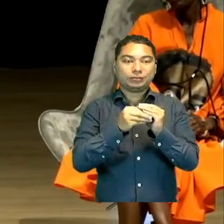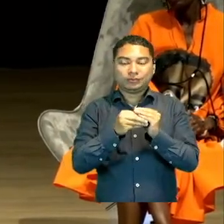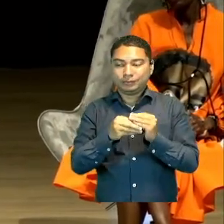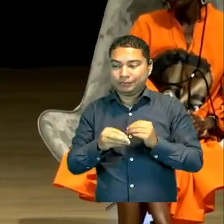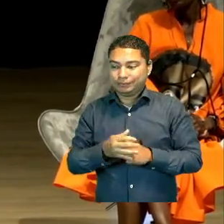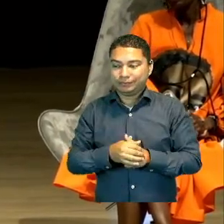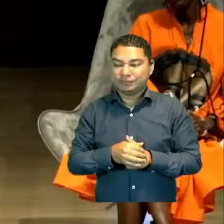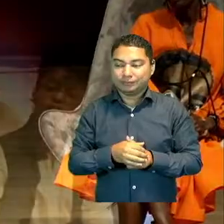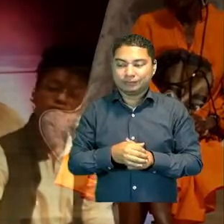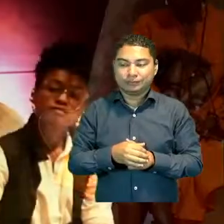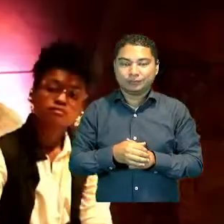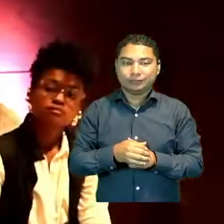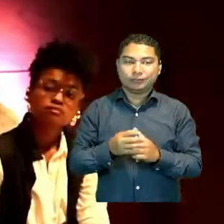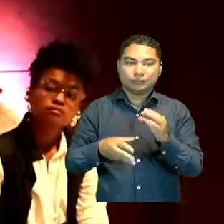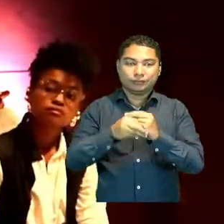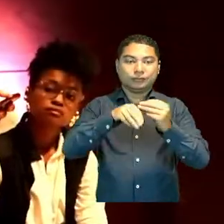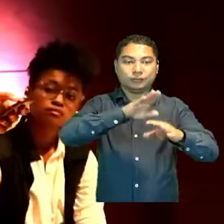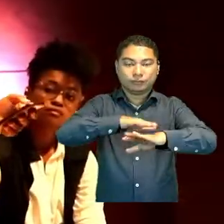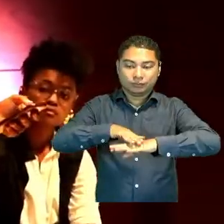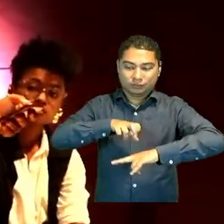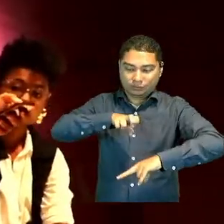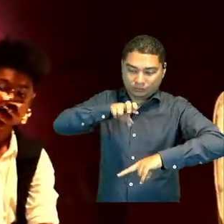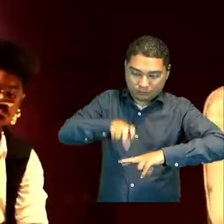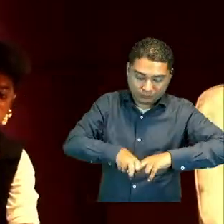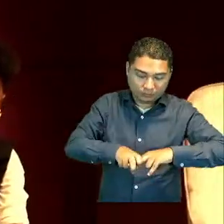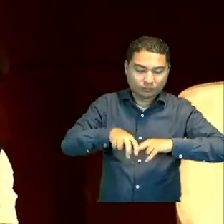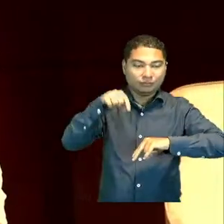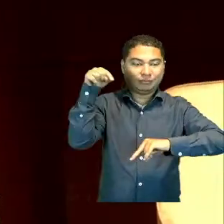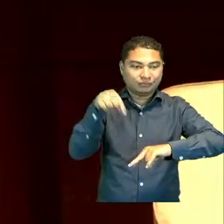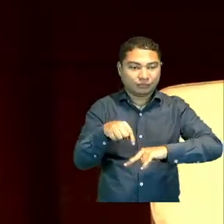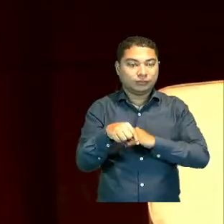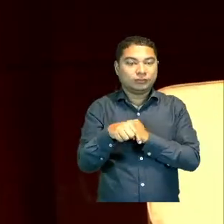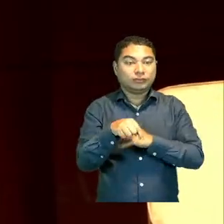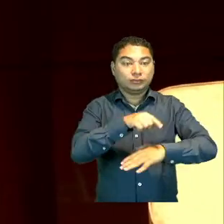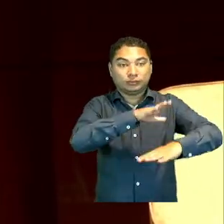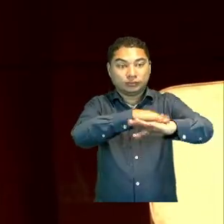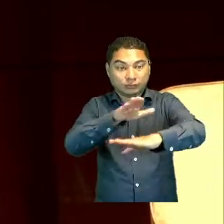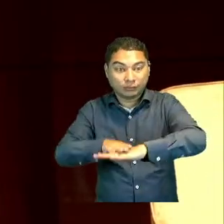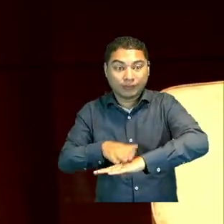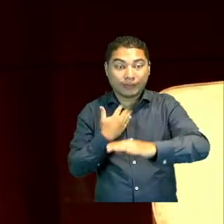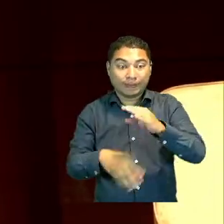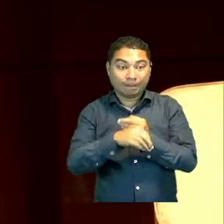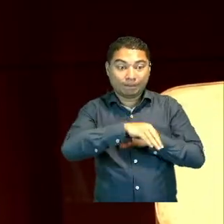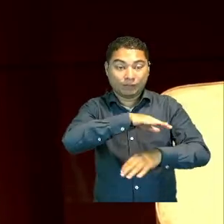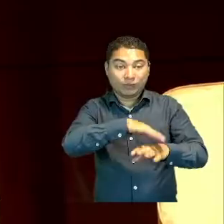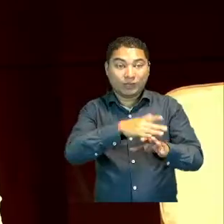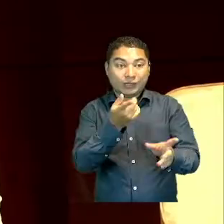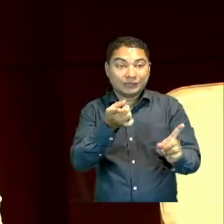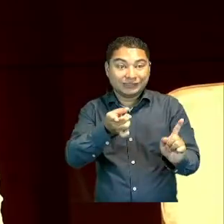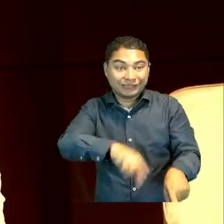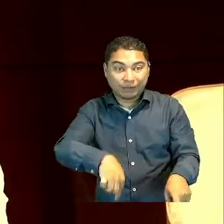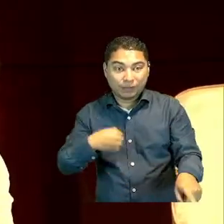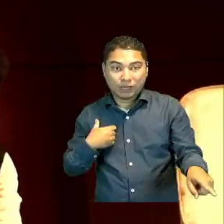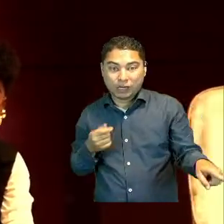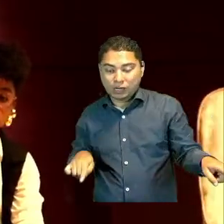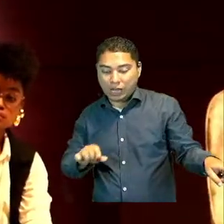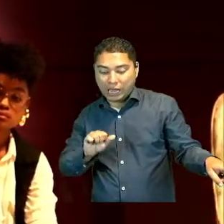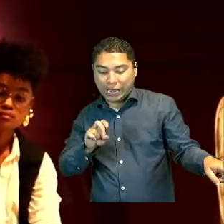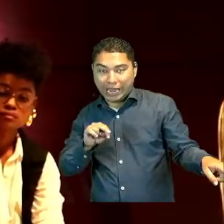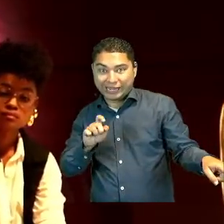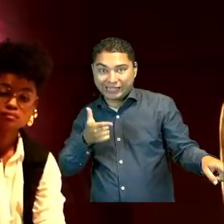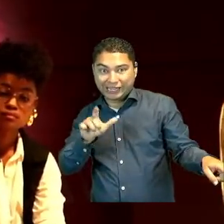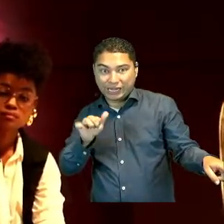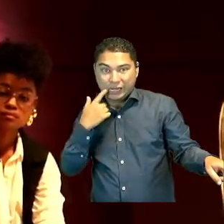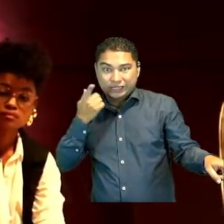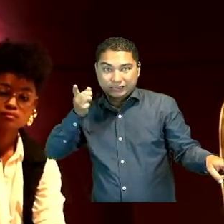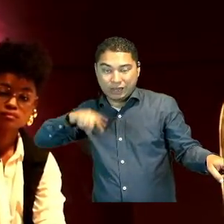overcome, around the world. I'm fighting adversity, and I dedicate this to you that I wrote, but I also